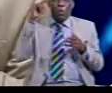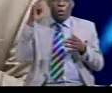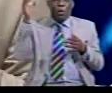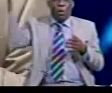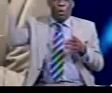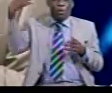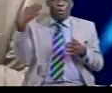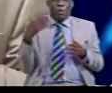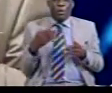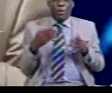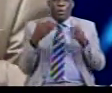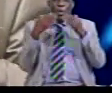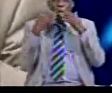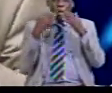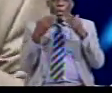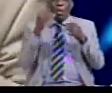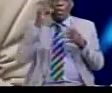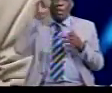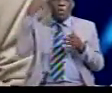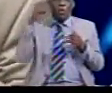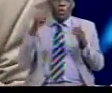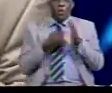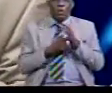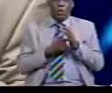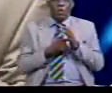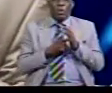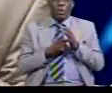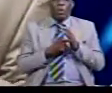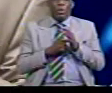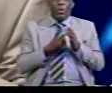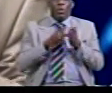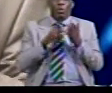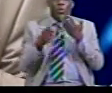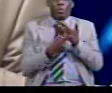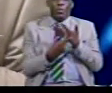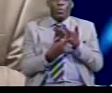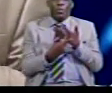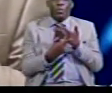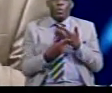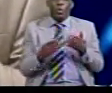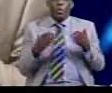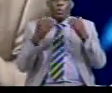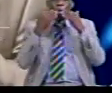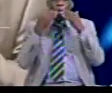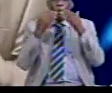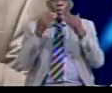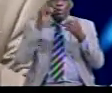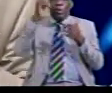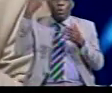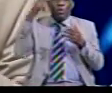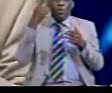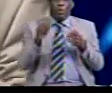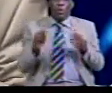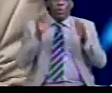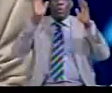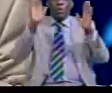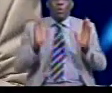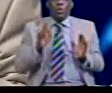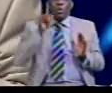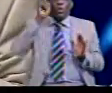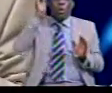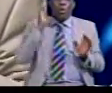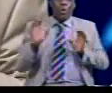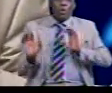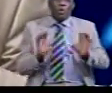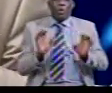cette croisade. Thank you for this crusade. Merci pour les merveilles que tu vas accomplir. Thank you for the wonders you are going to accomplish. Nous voulons te confier ton